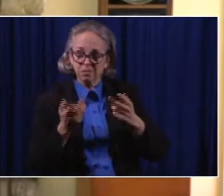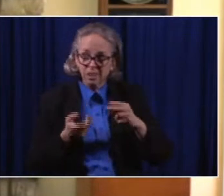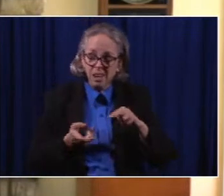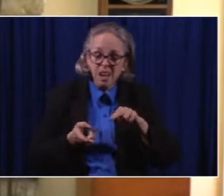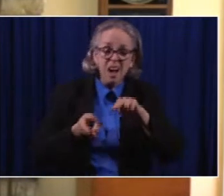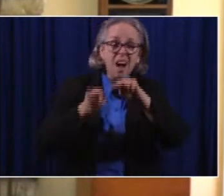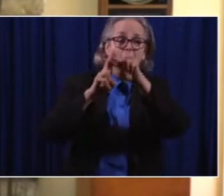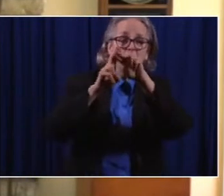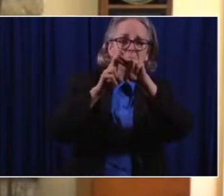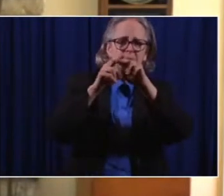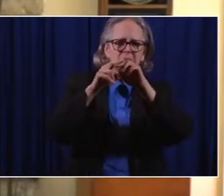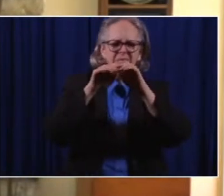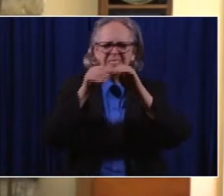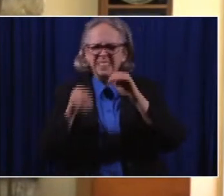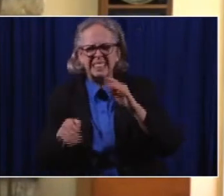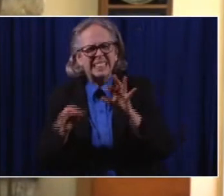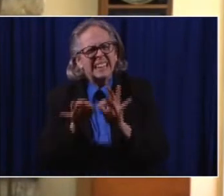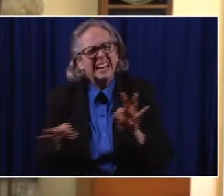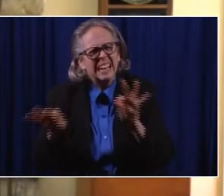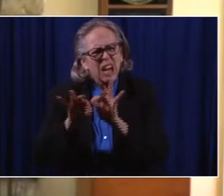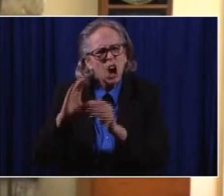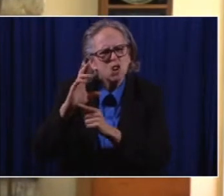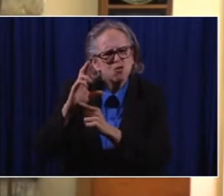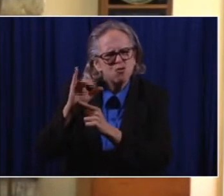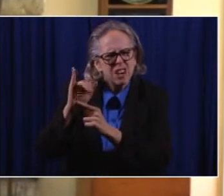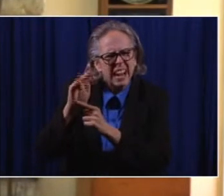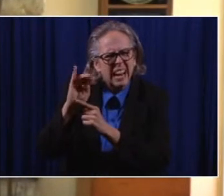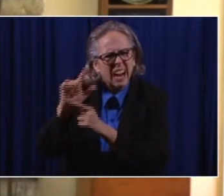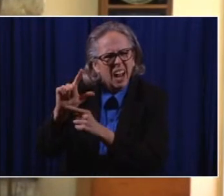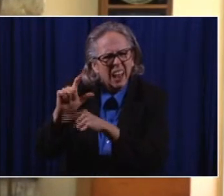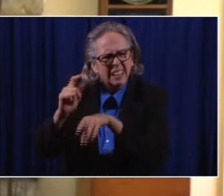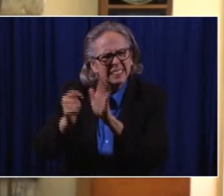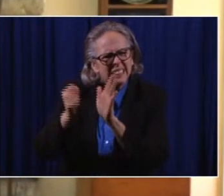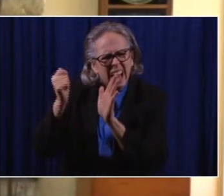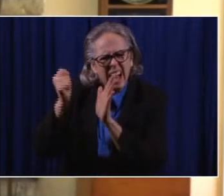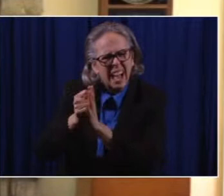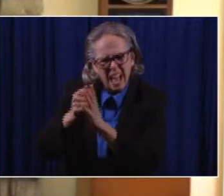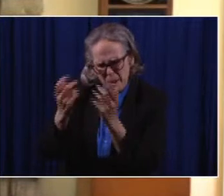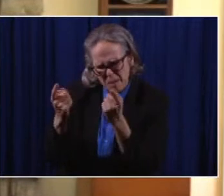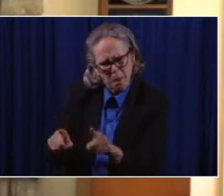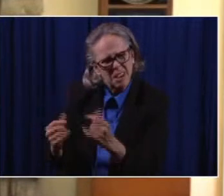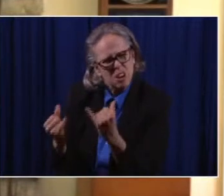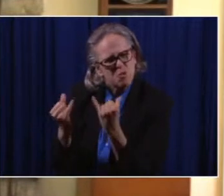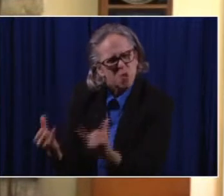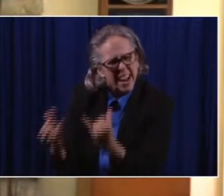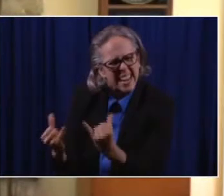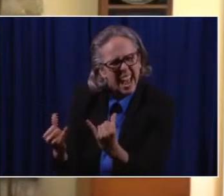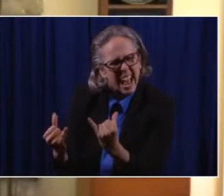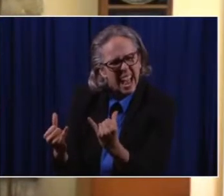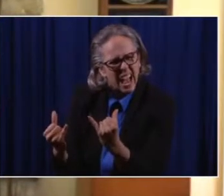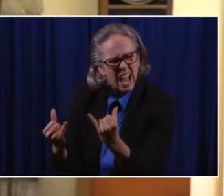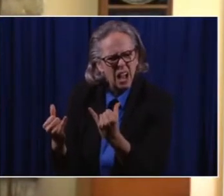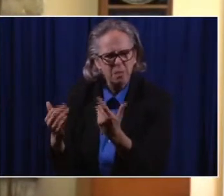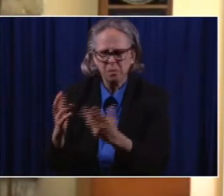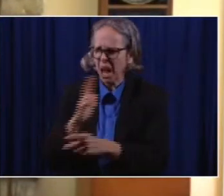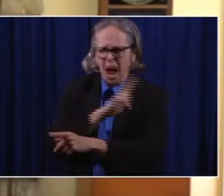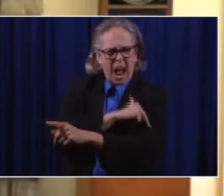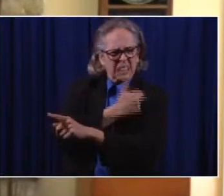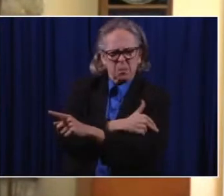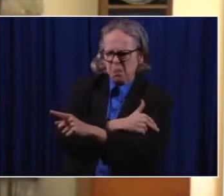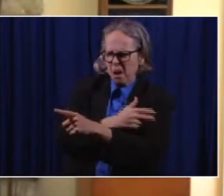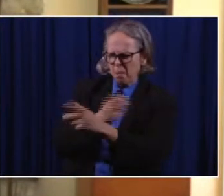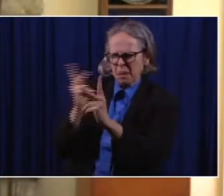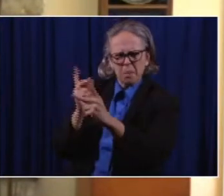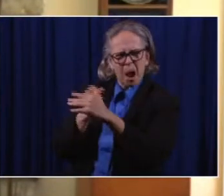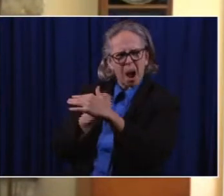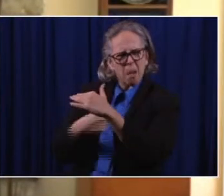real increases in the hospitals. We'll look at the numbers here in a minute. We'll make that decision as we get closer to